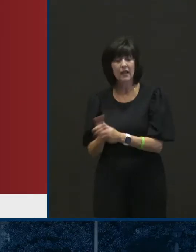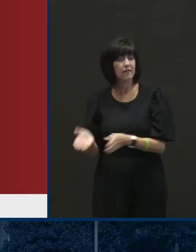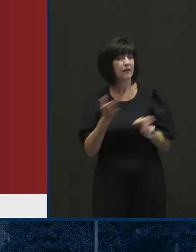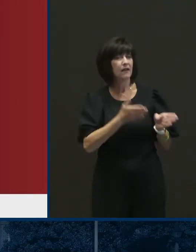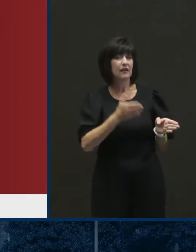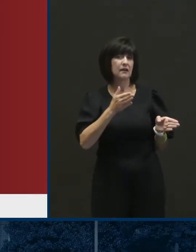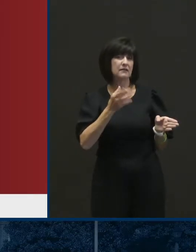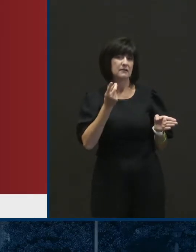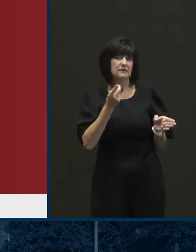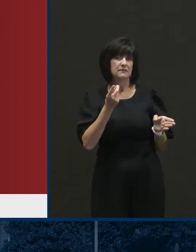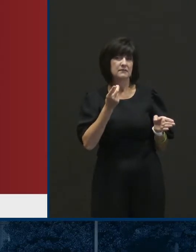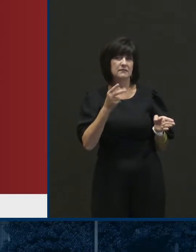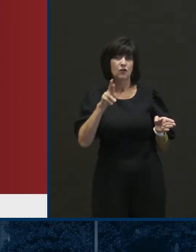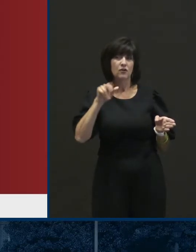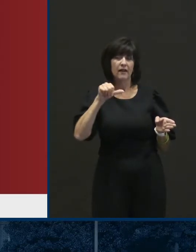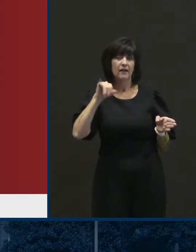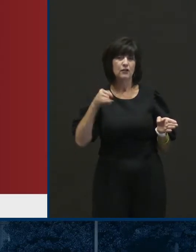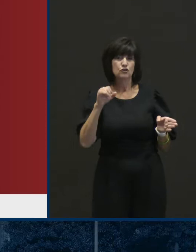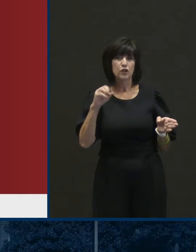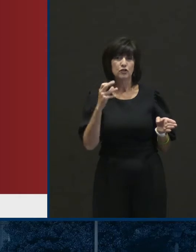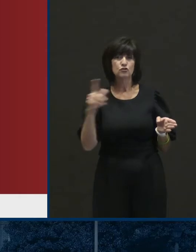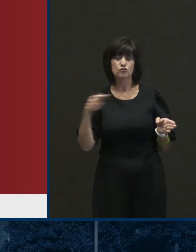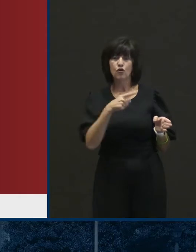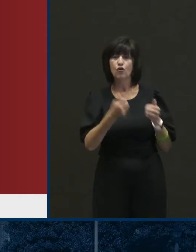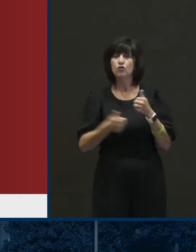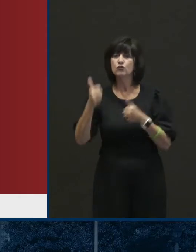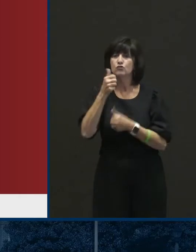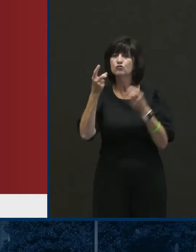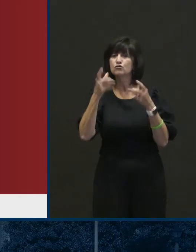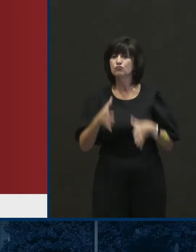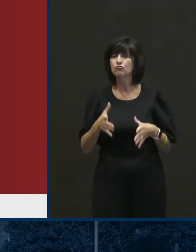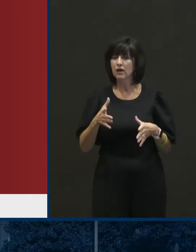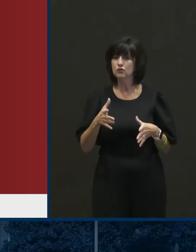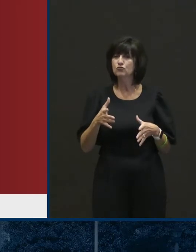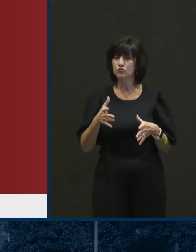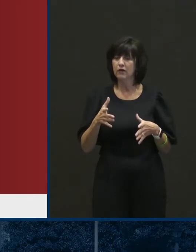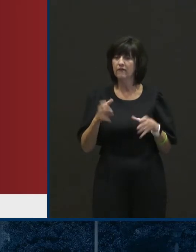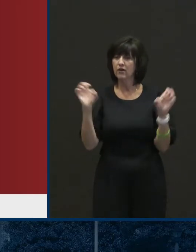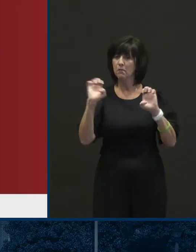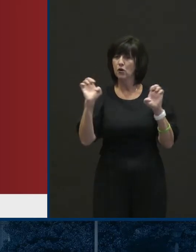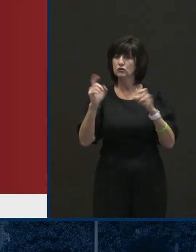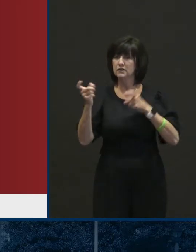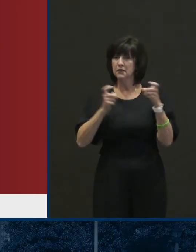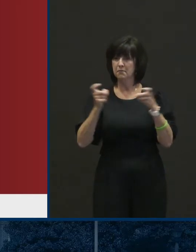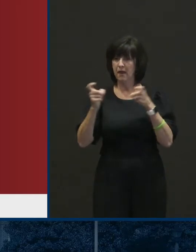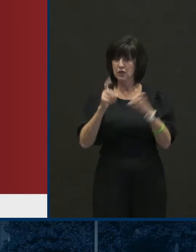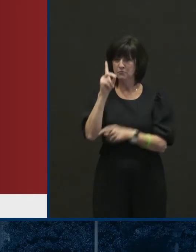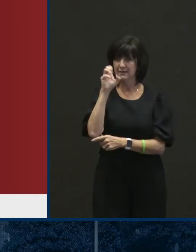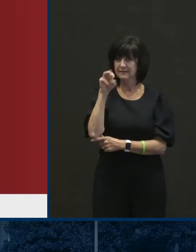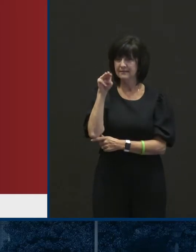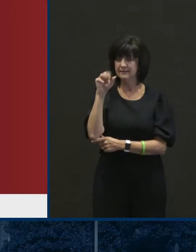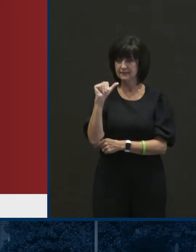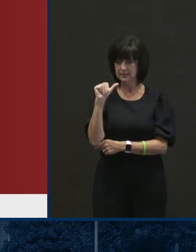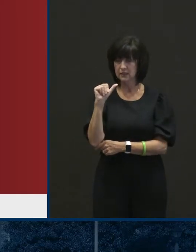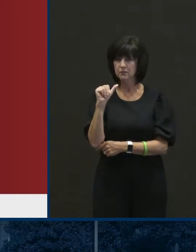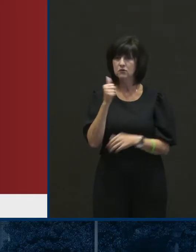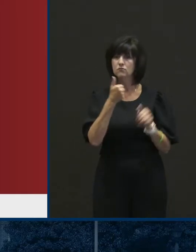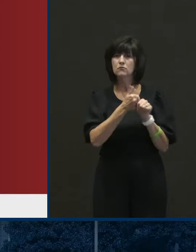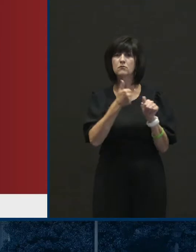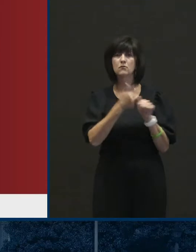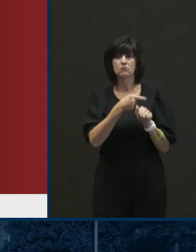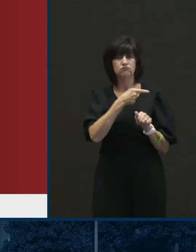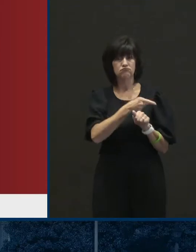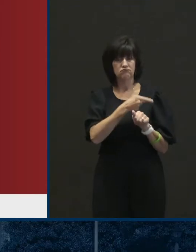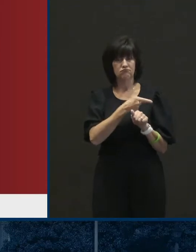of the Delaware Emergency Management Agency, is with us as well. He's our testing czar, and we'll